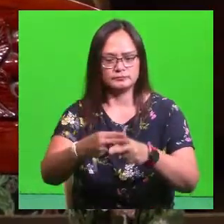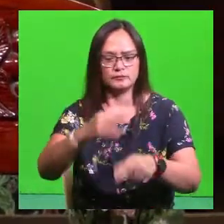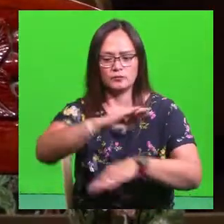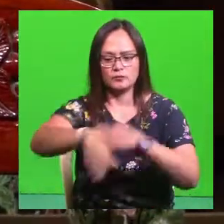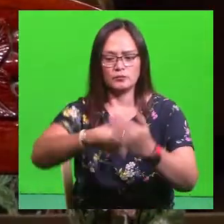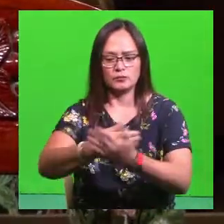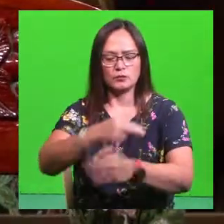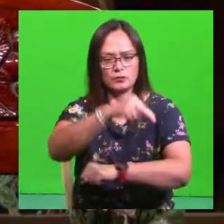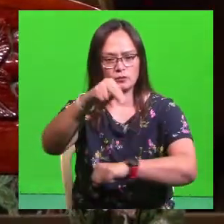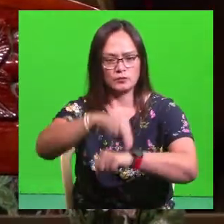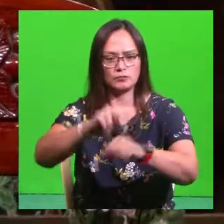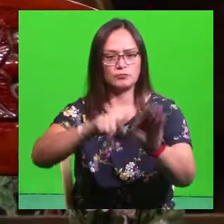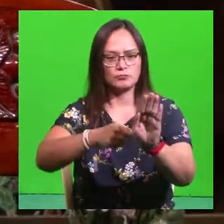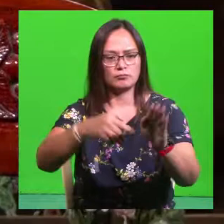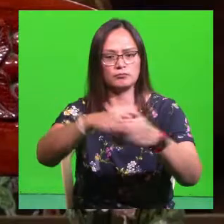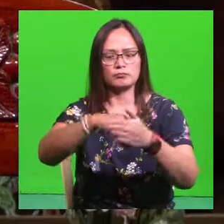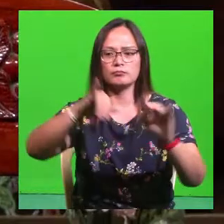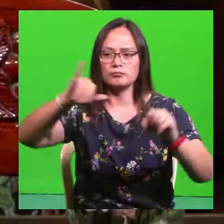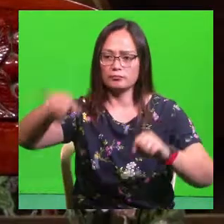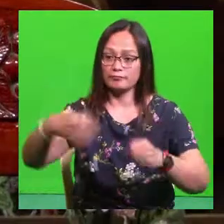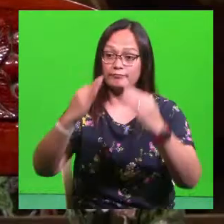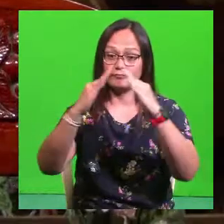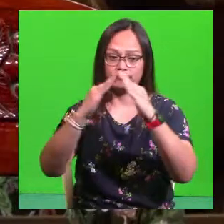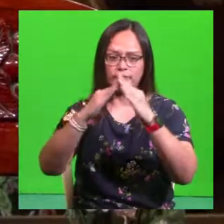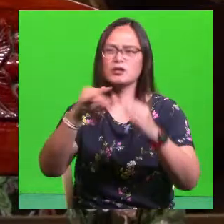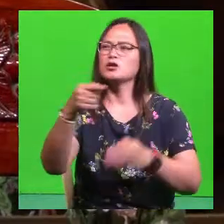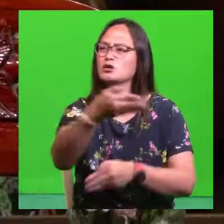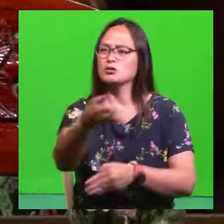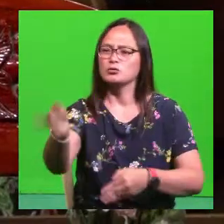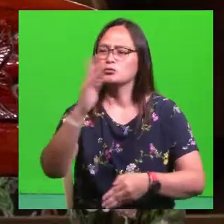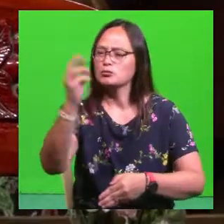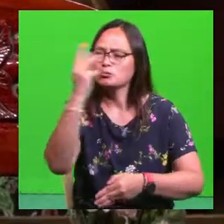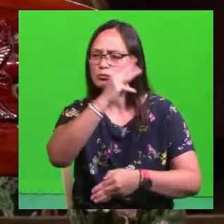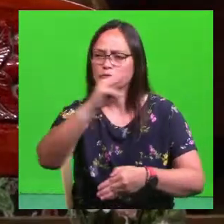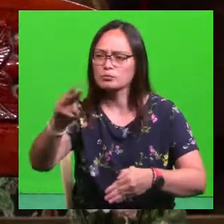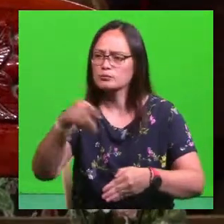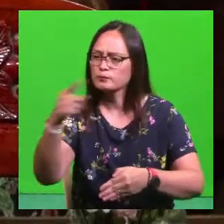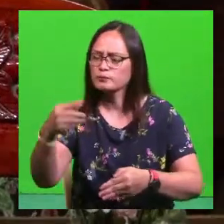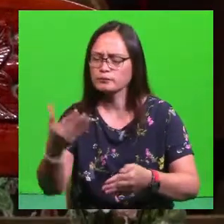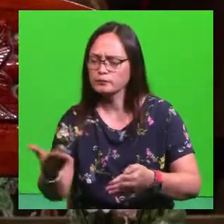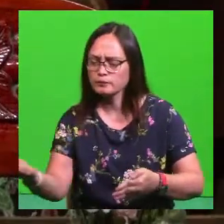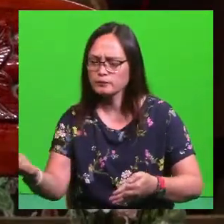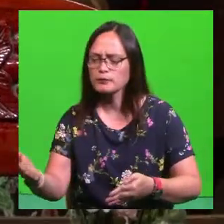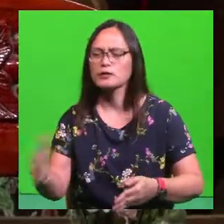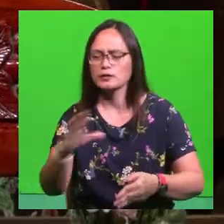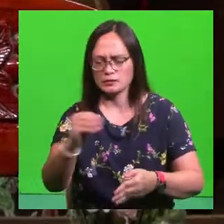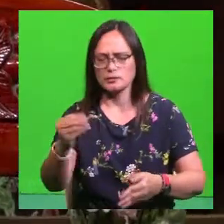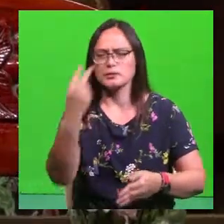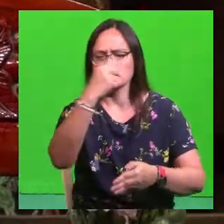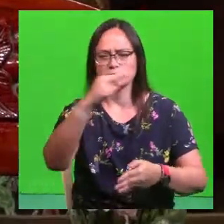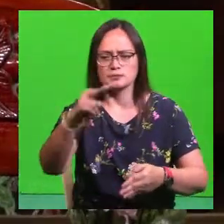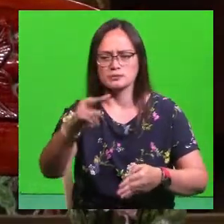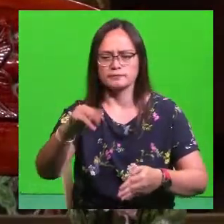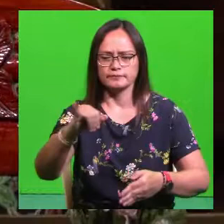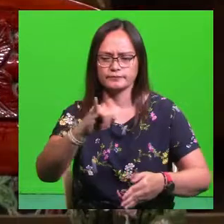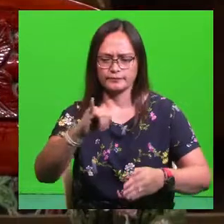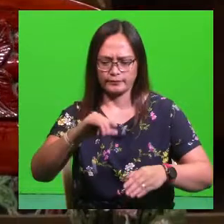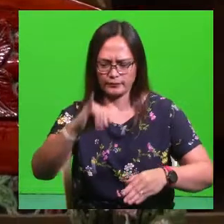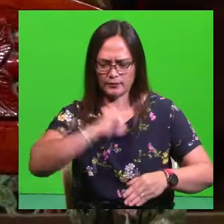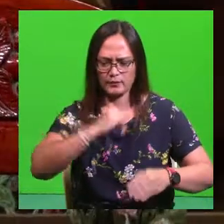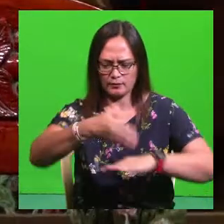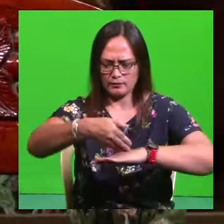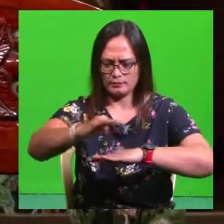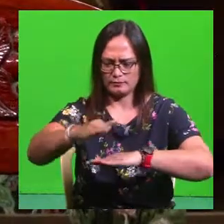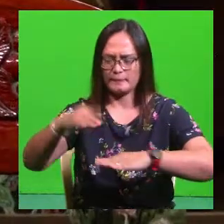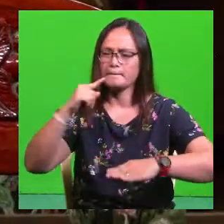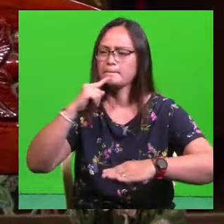of these things. And behold, I send the promise of my Father upon you, but tarry ye in the